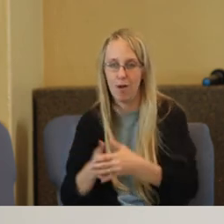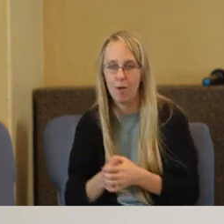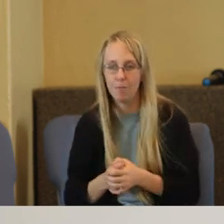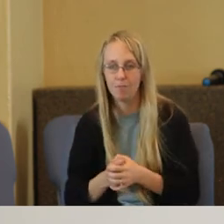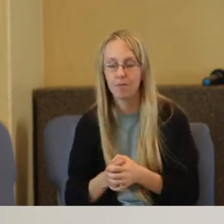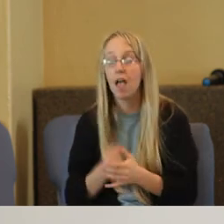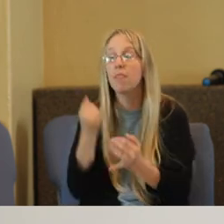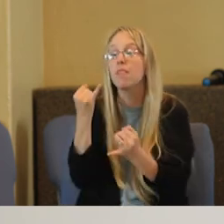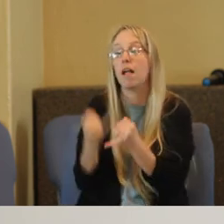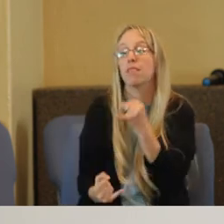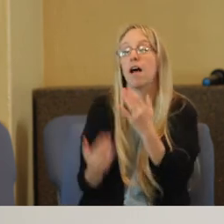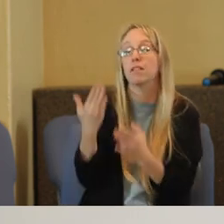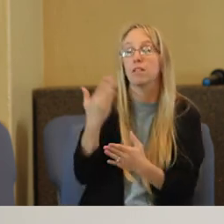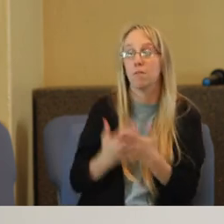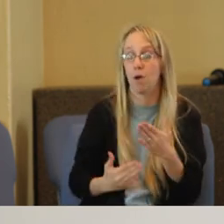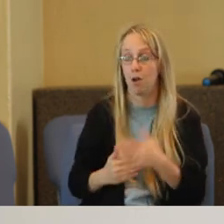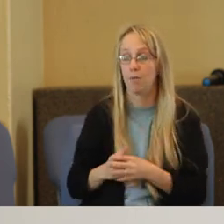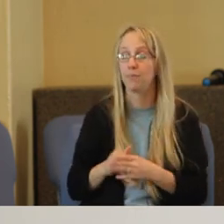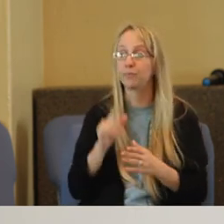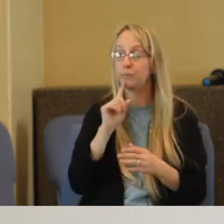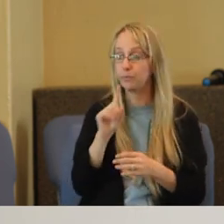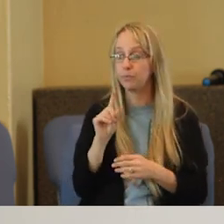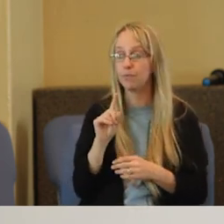part of this is the greatest.